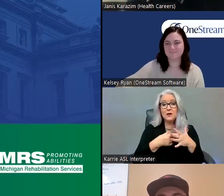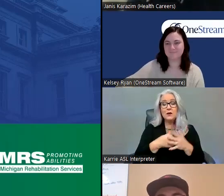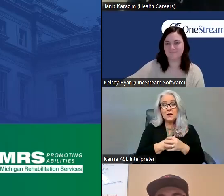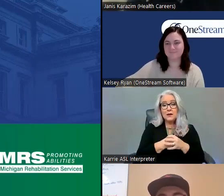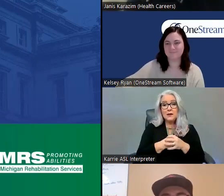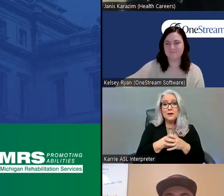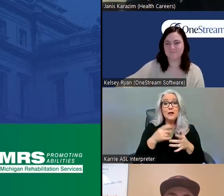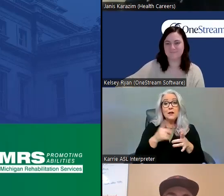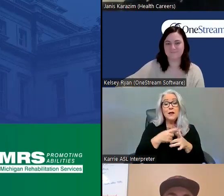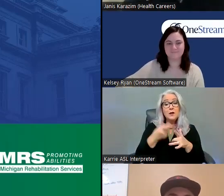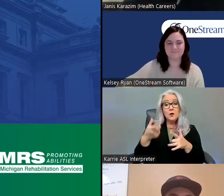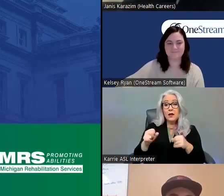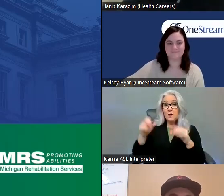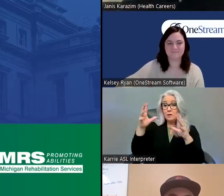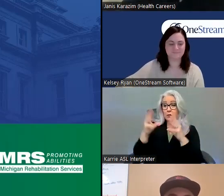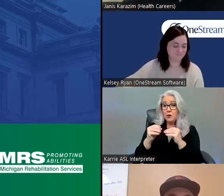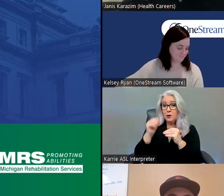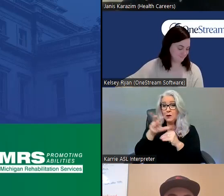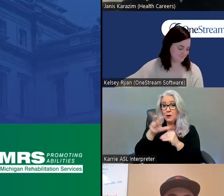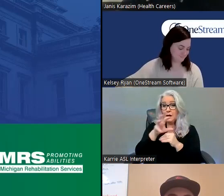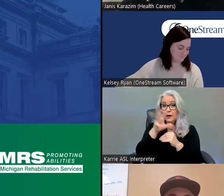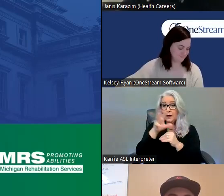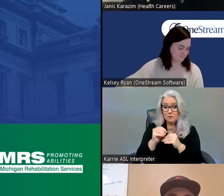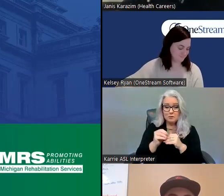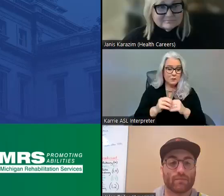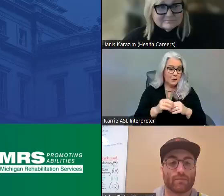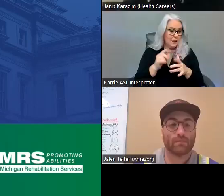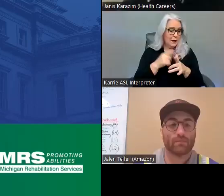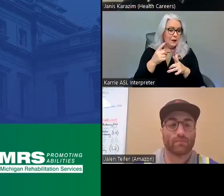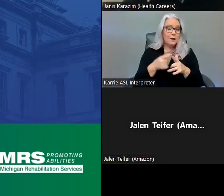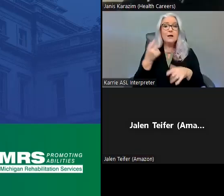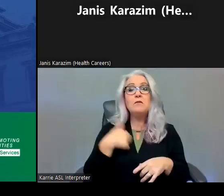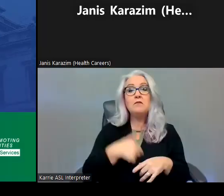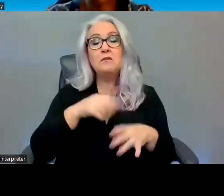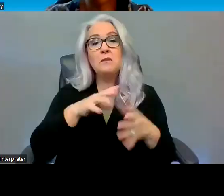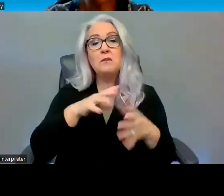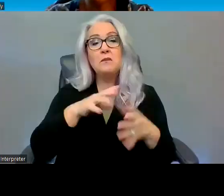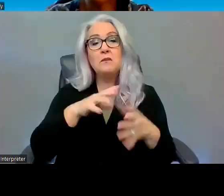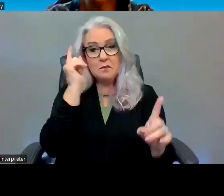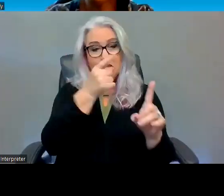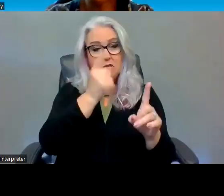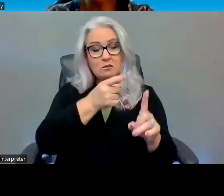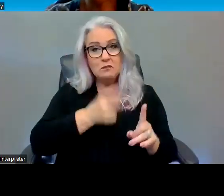your cameras off while I go through housekeeping and learning objectives.